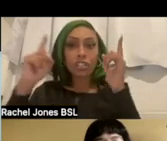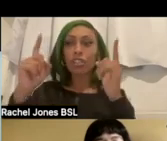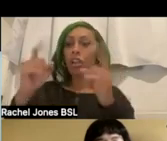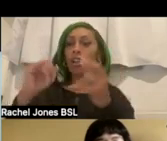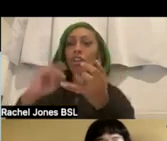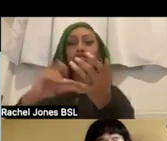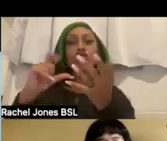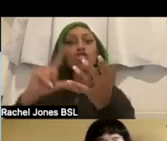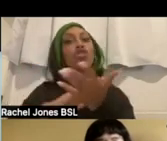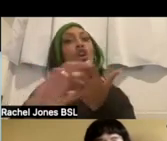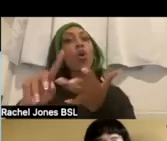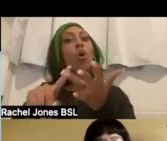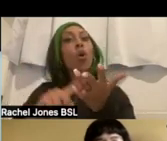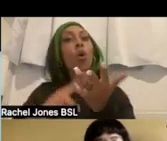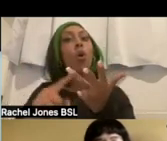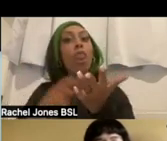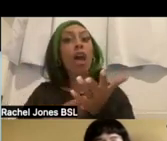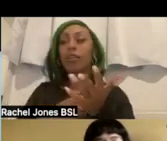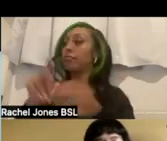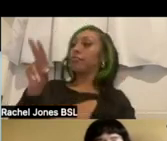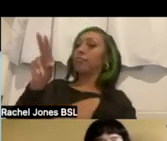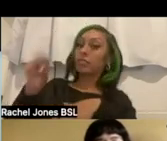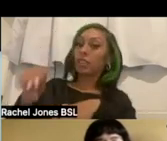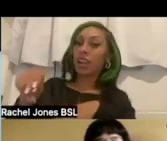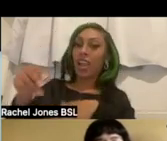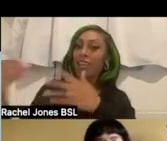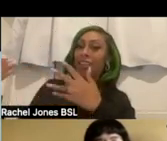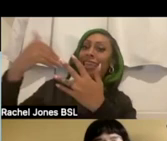spaces and simply disregarded from the academic community.